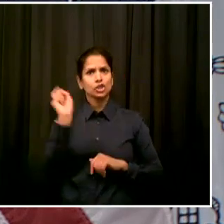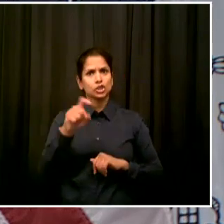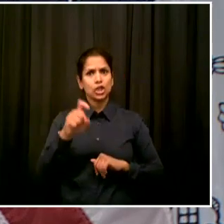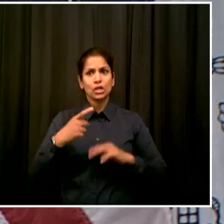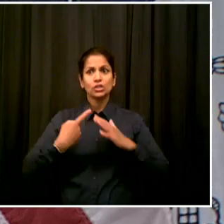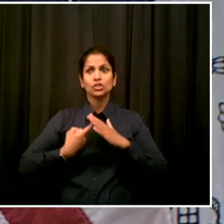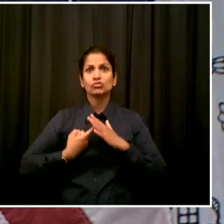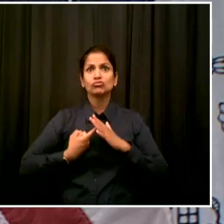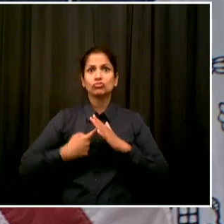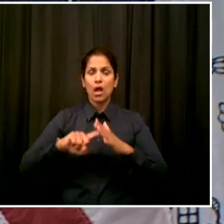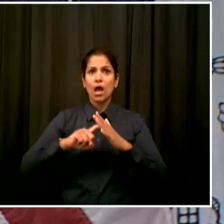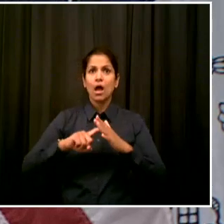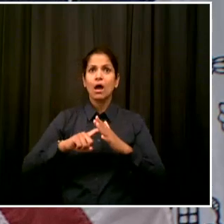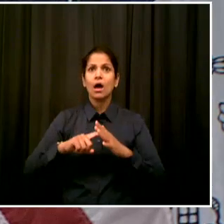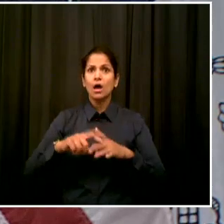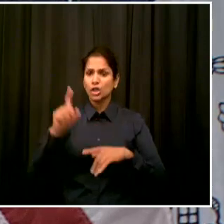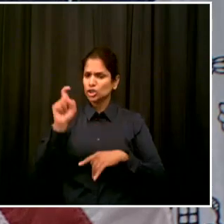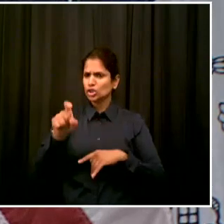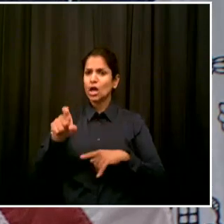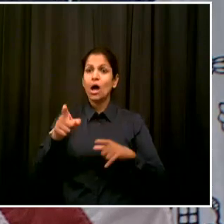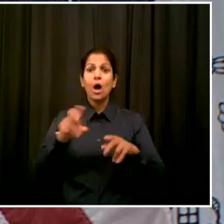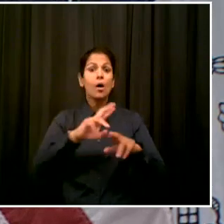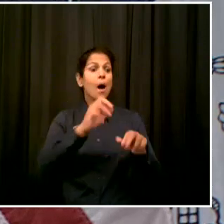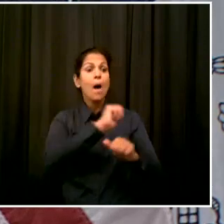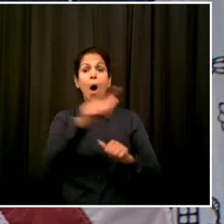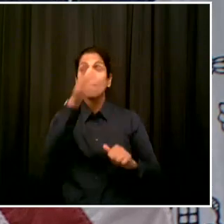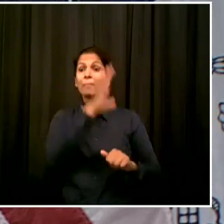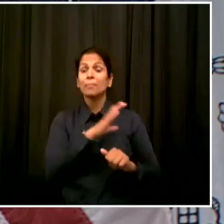made 3 months or longer ago.